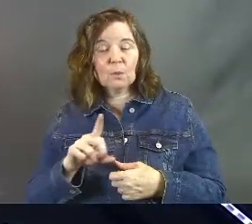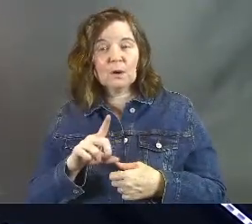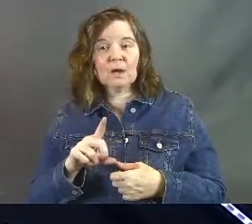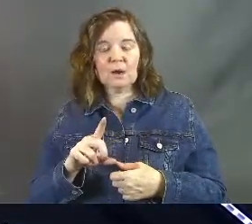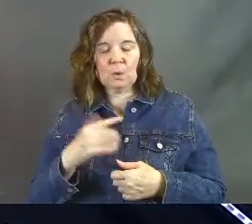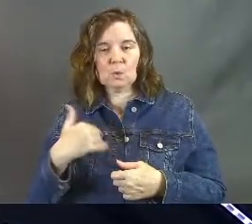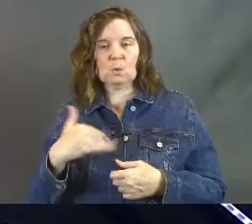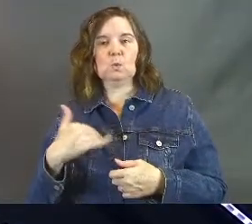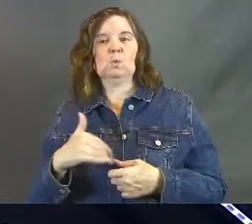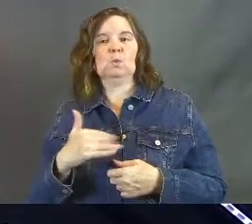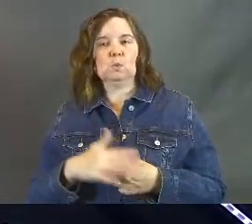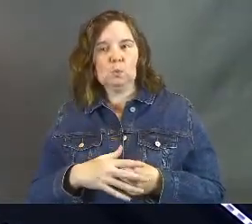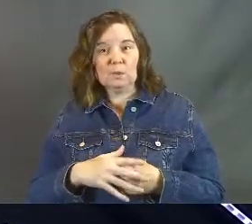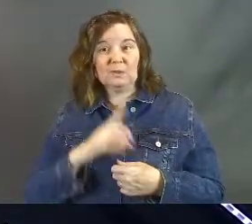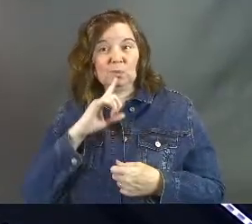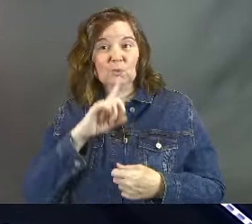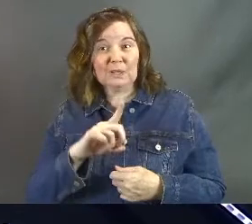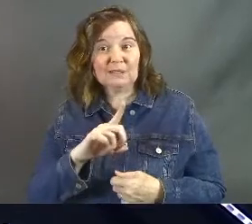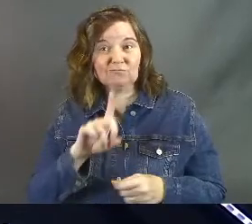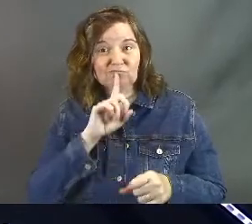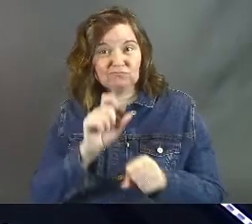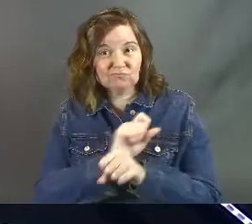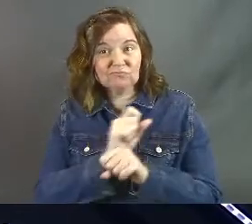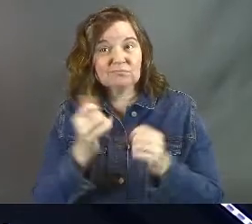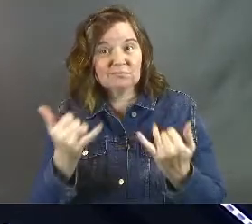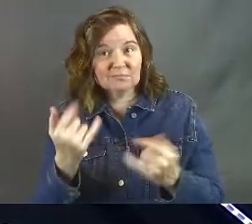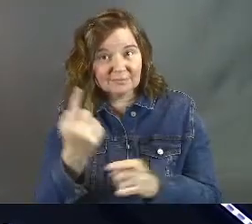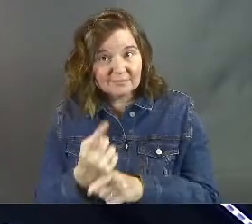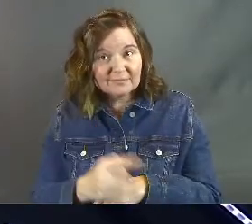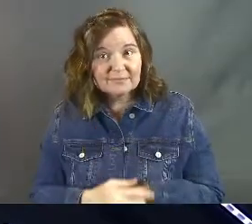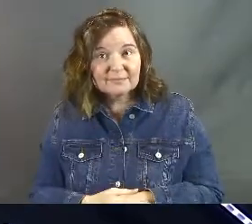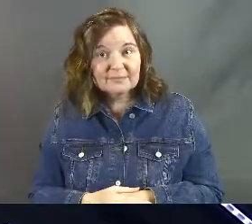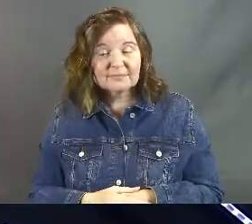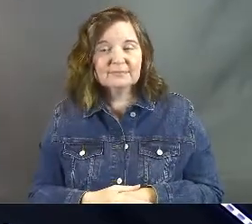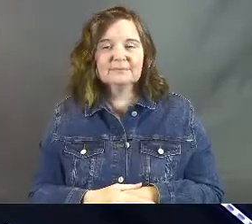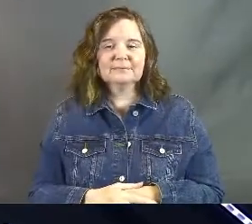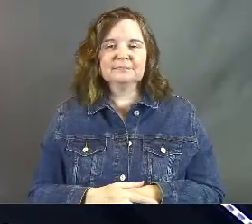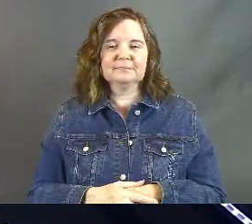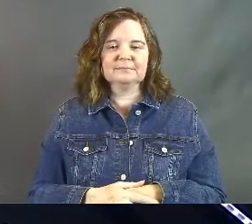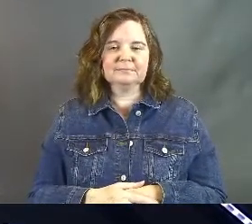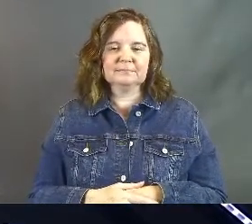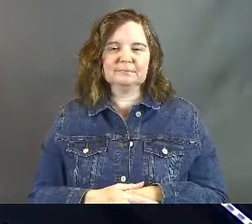rubber starts to hit the road. I mean, it's real now, right?